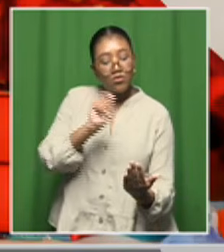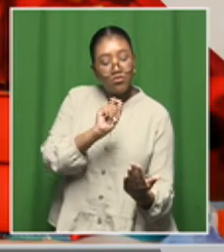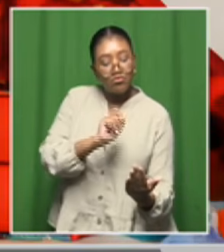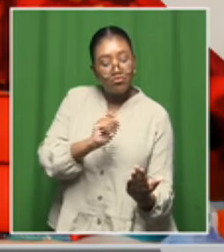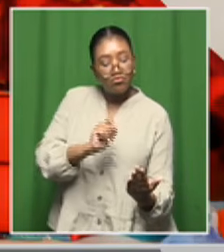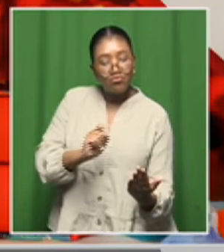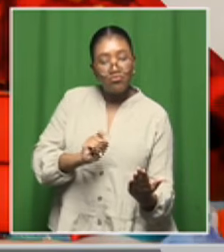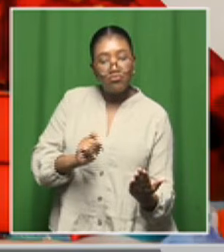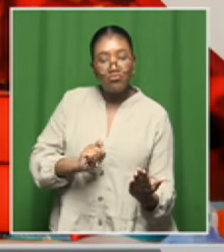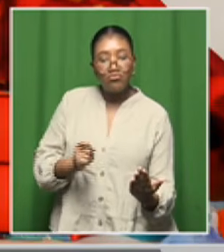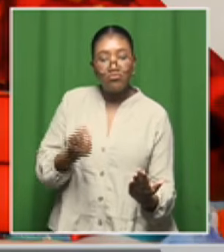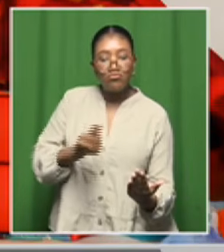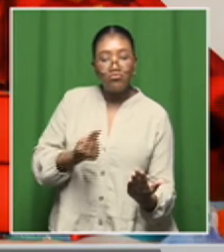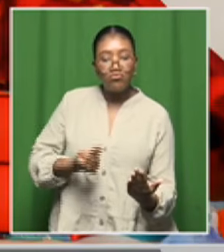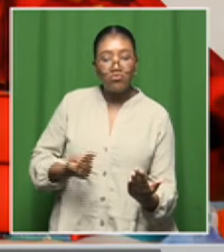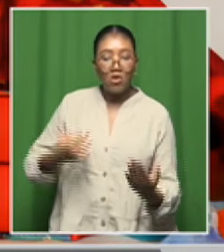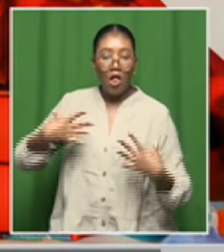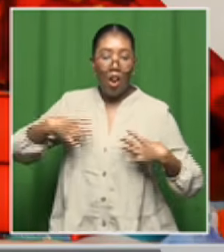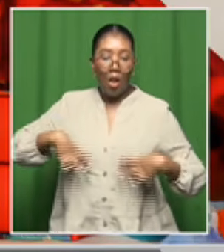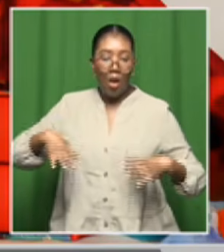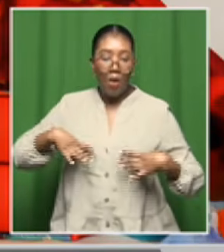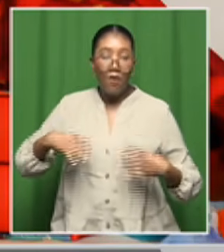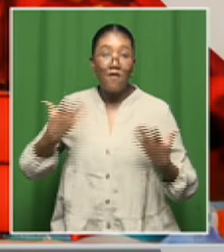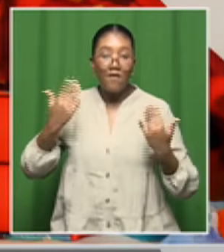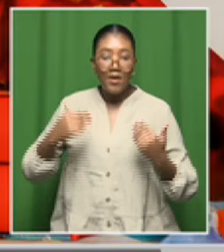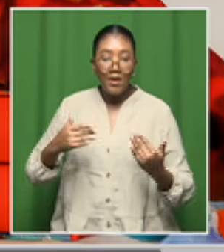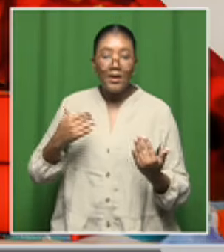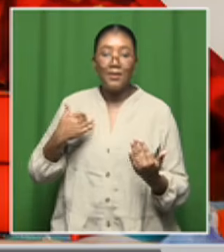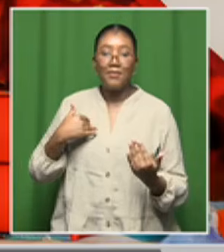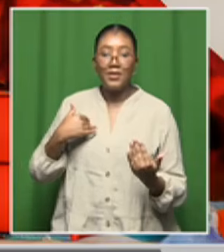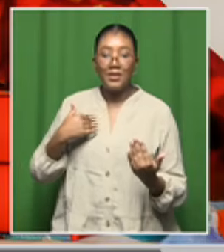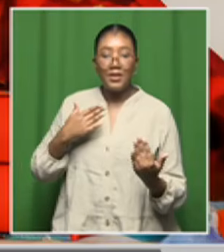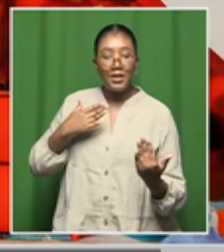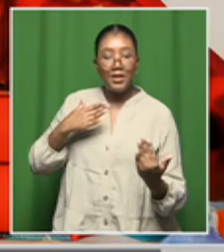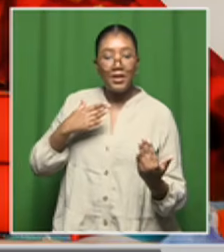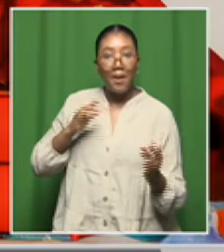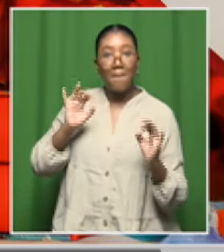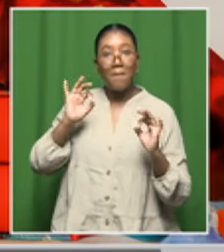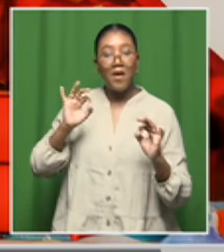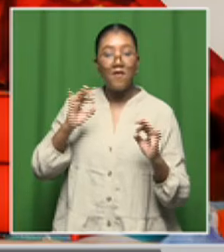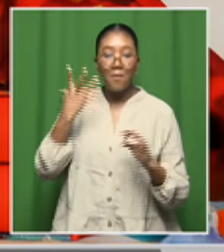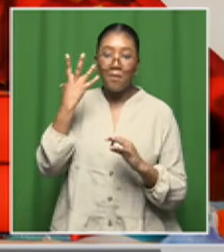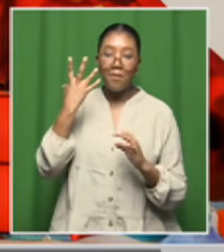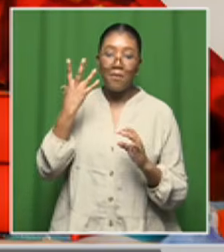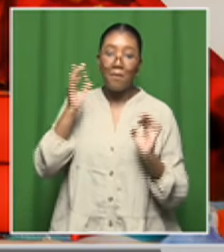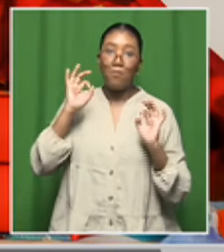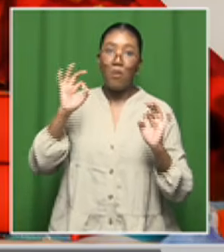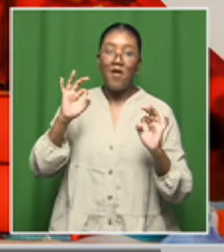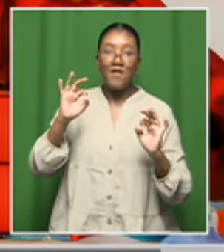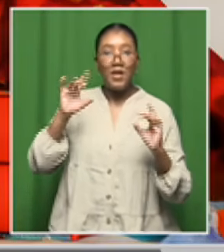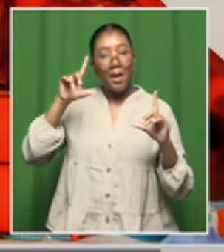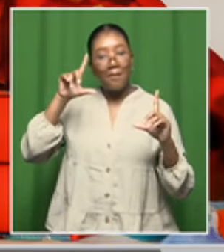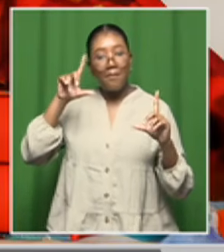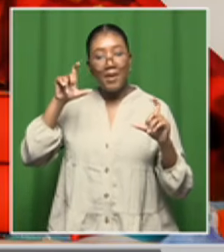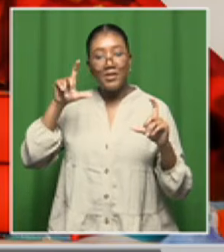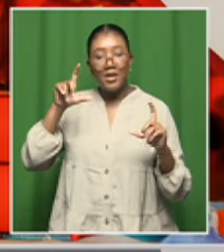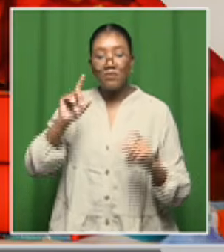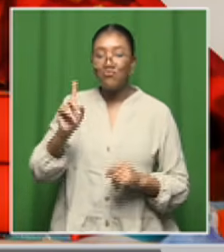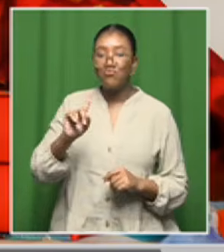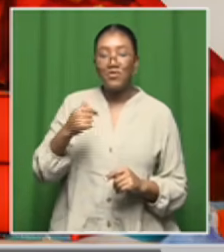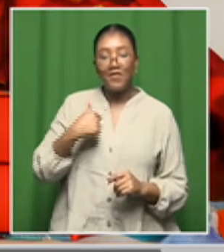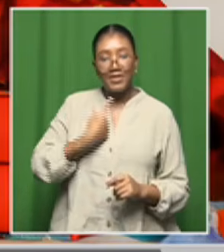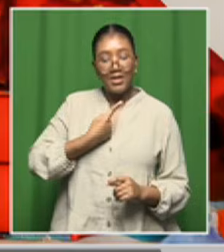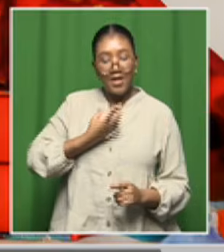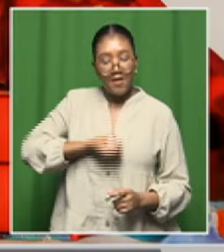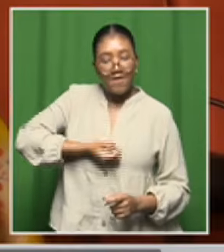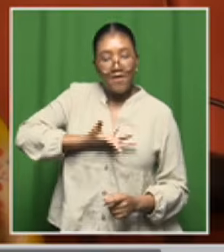And very often the designs are painted, as you can see, they're not perfect little pictures that come from computers. They come from feelings. And